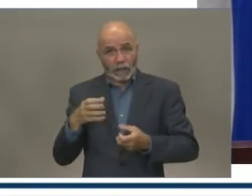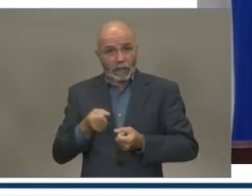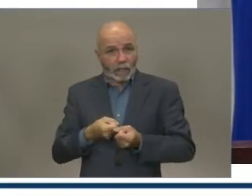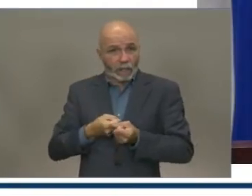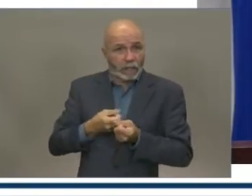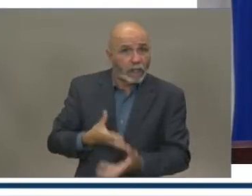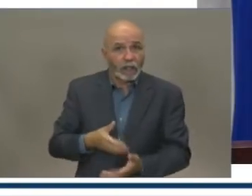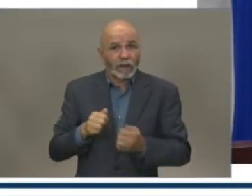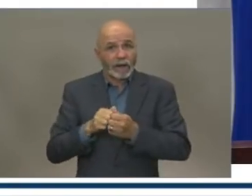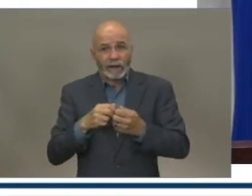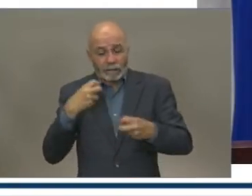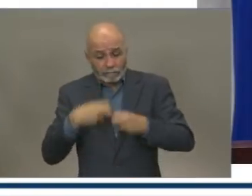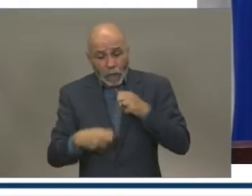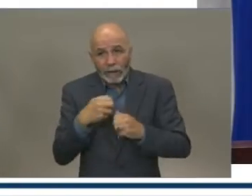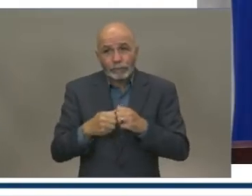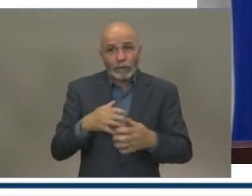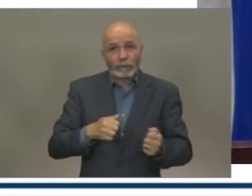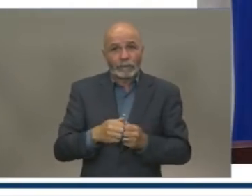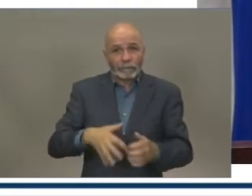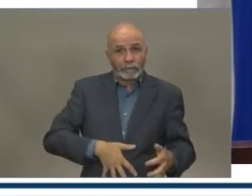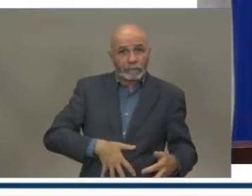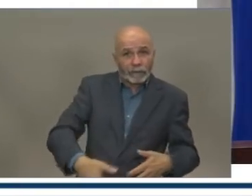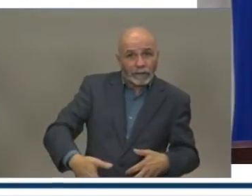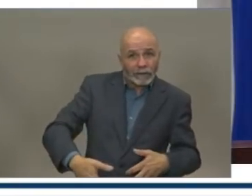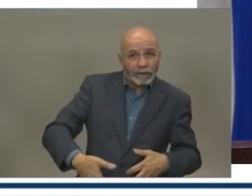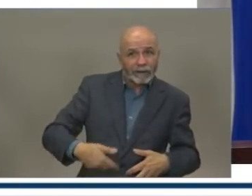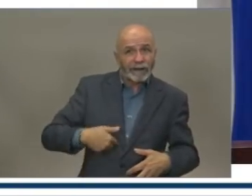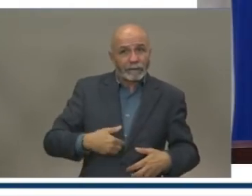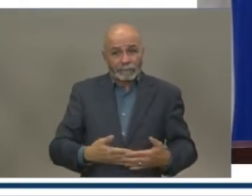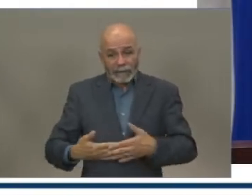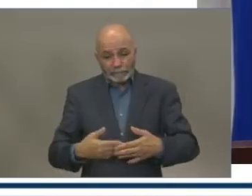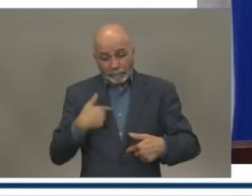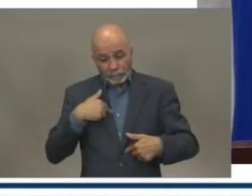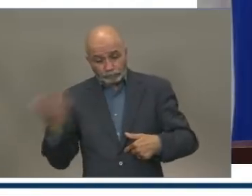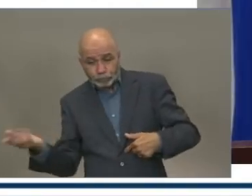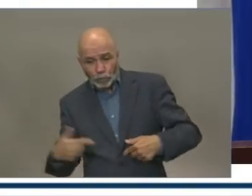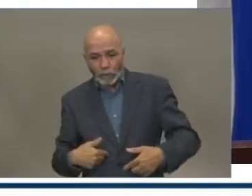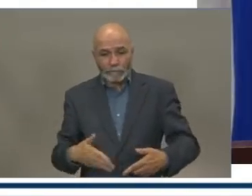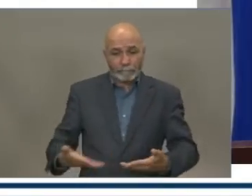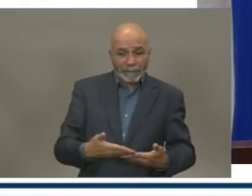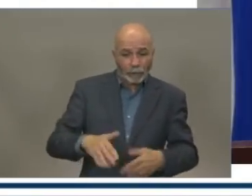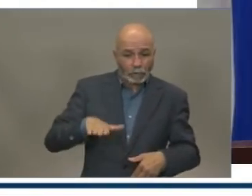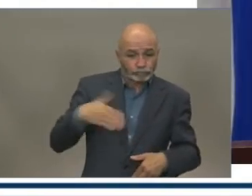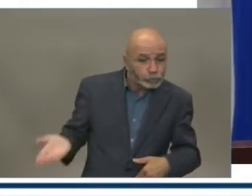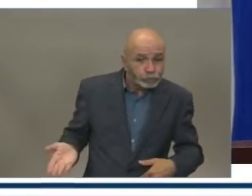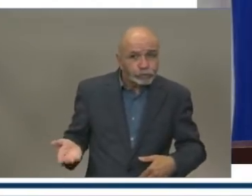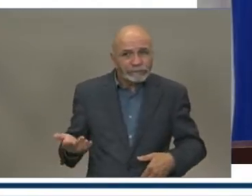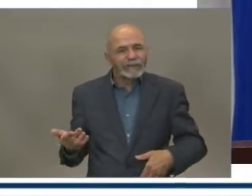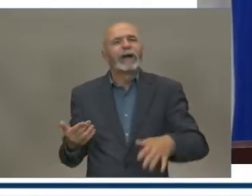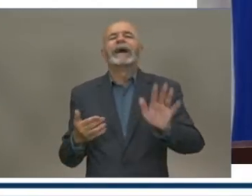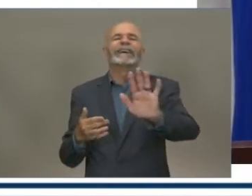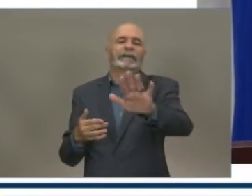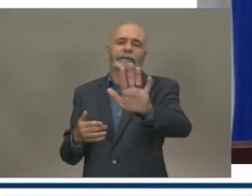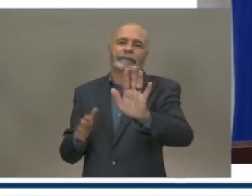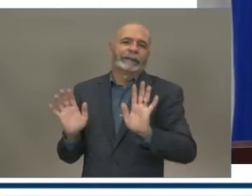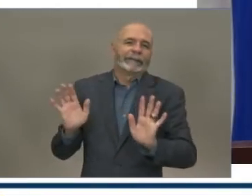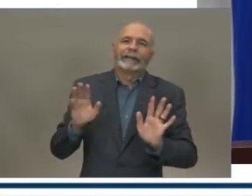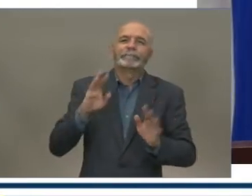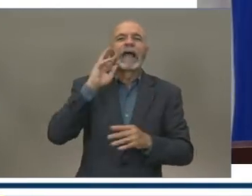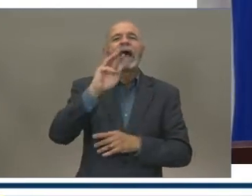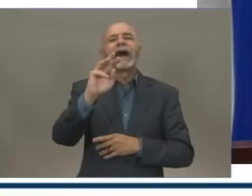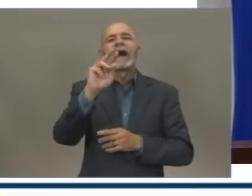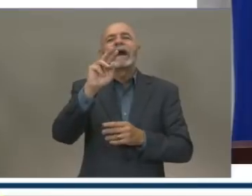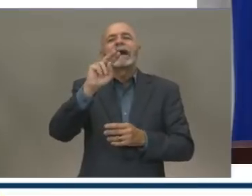complications, including possible death to both you and your baby. Both vaccines are strongly recommended by